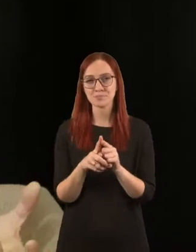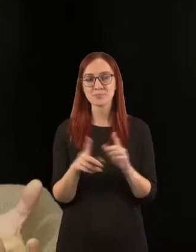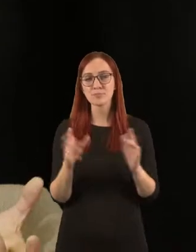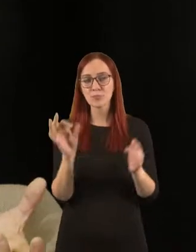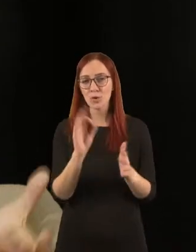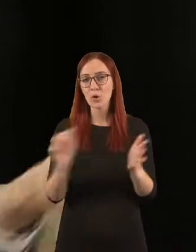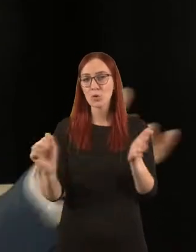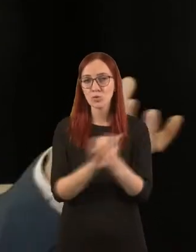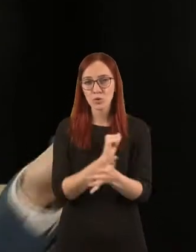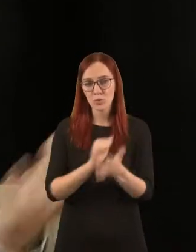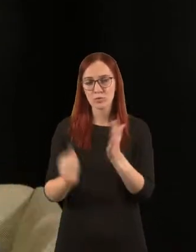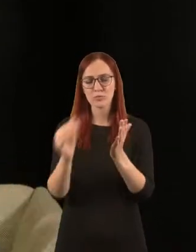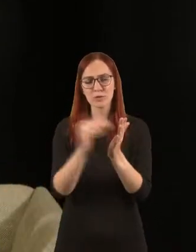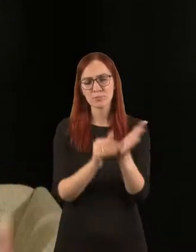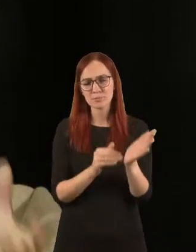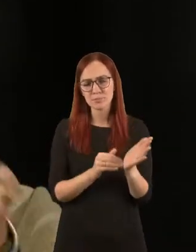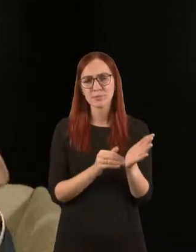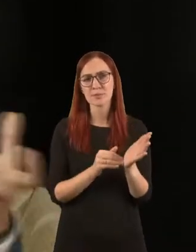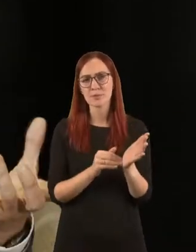planners.